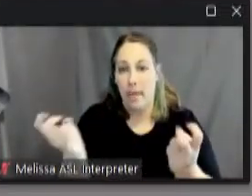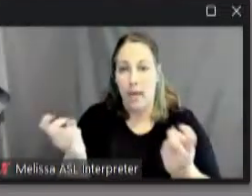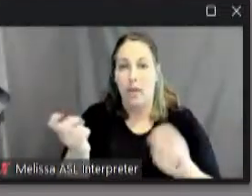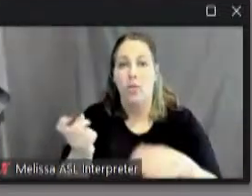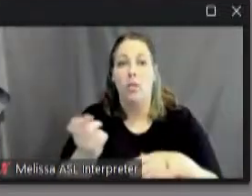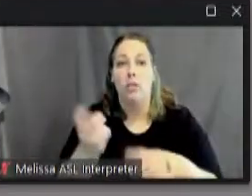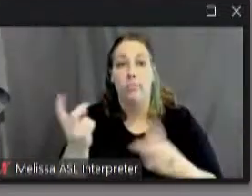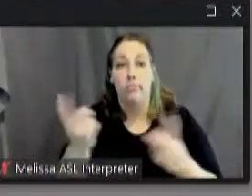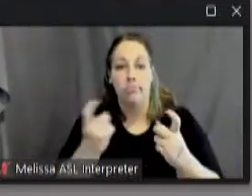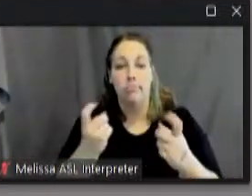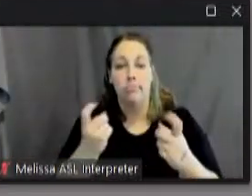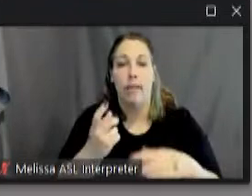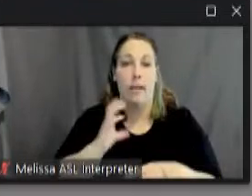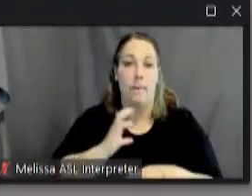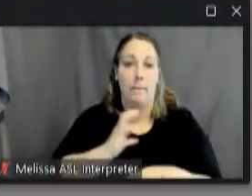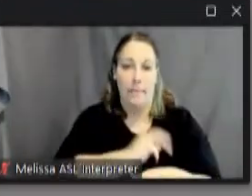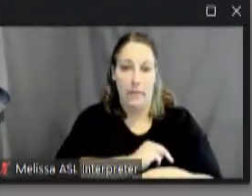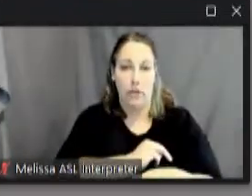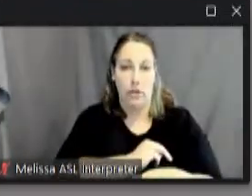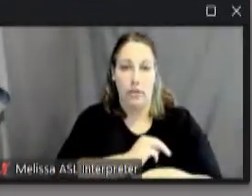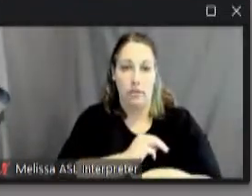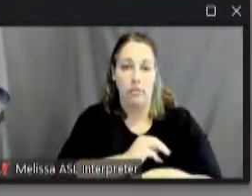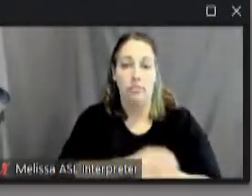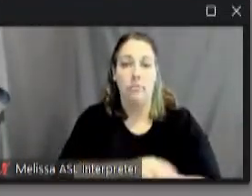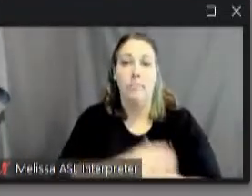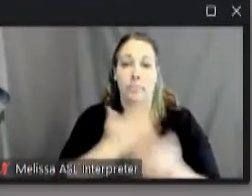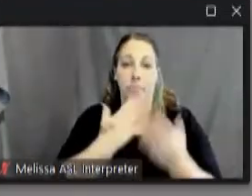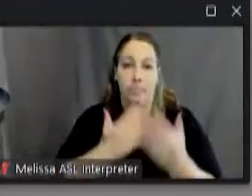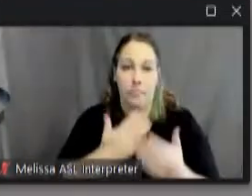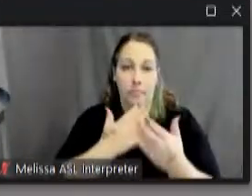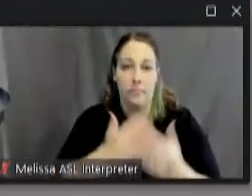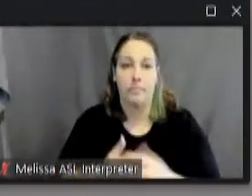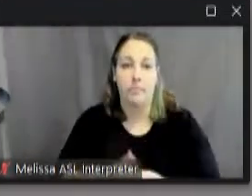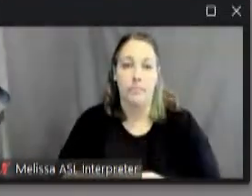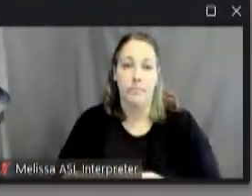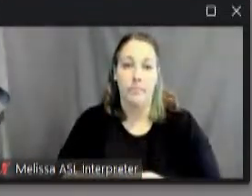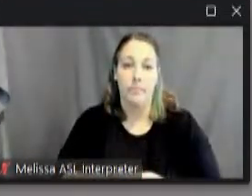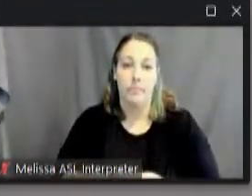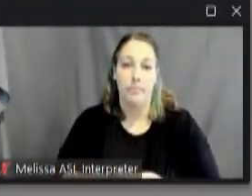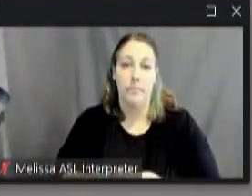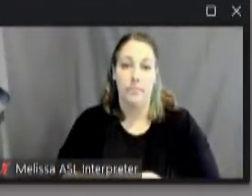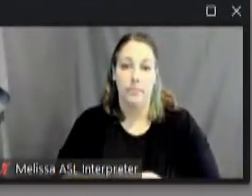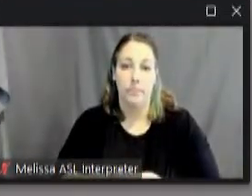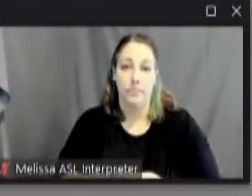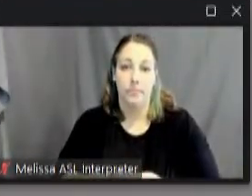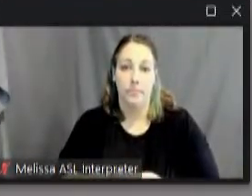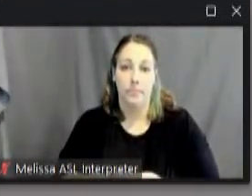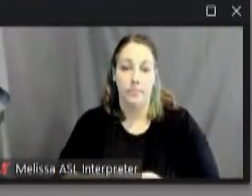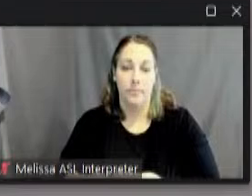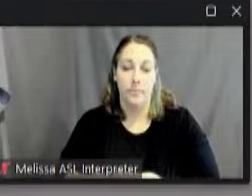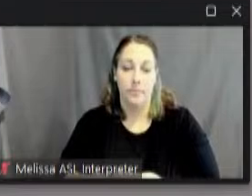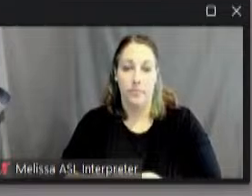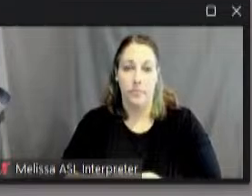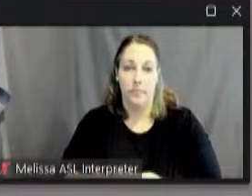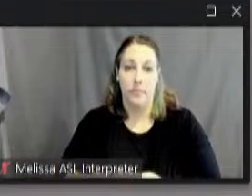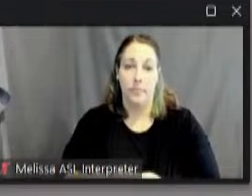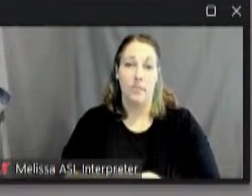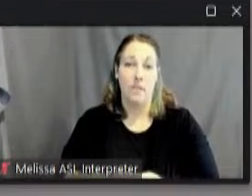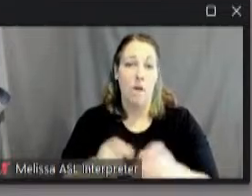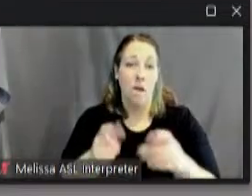representing the Commission have raised. I wanted to